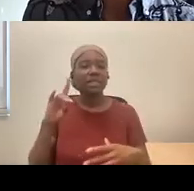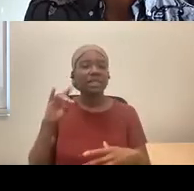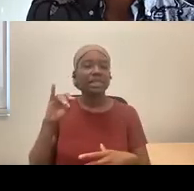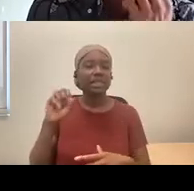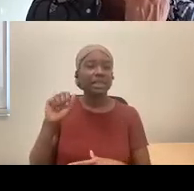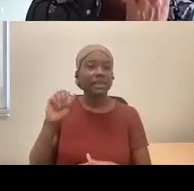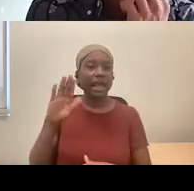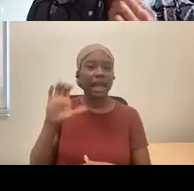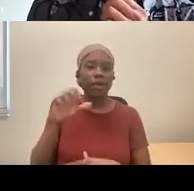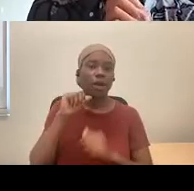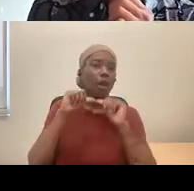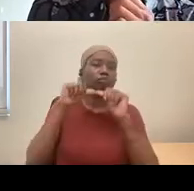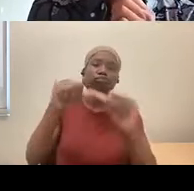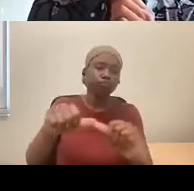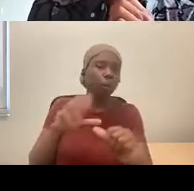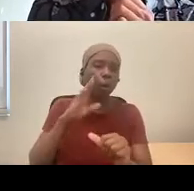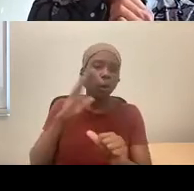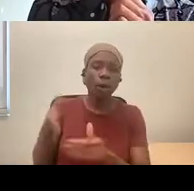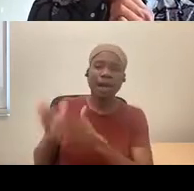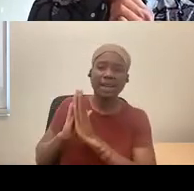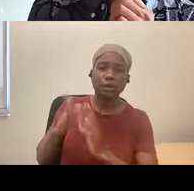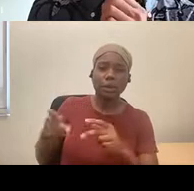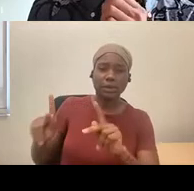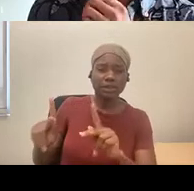And cameras and microphones are controlled separately in Macs.